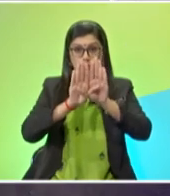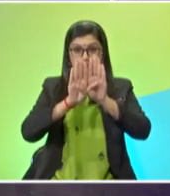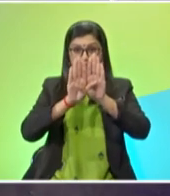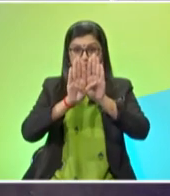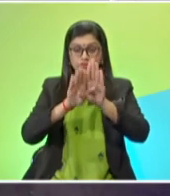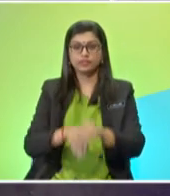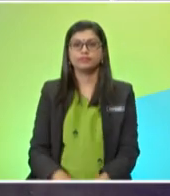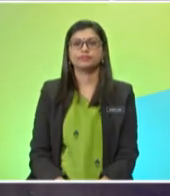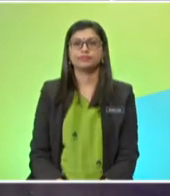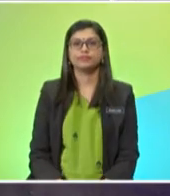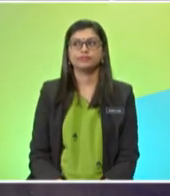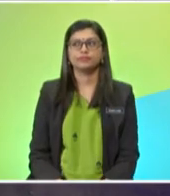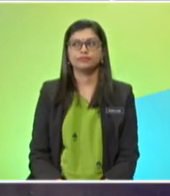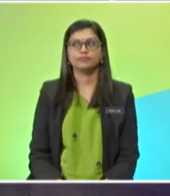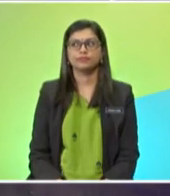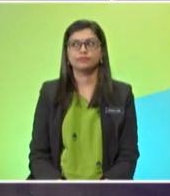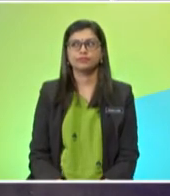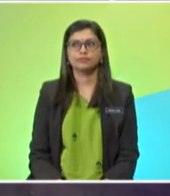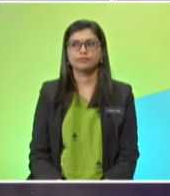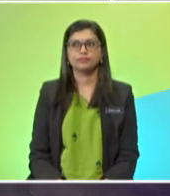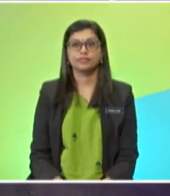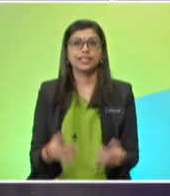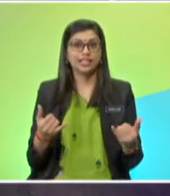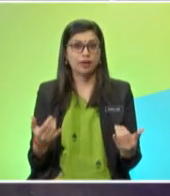to try and guess